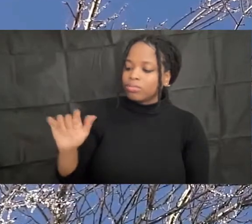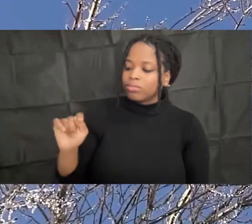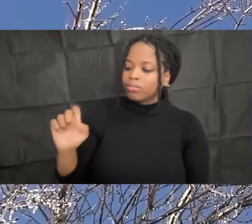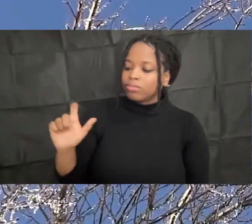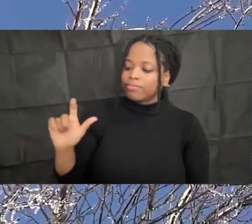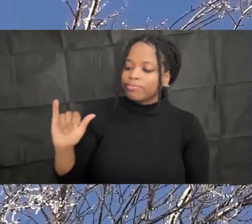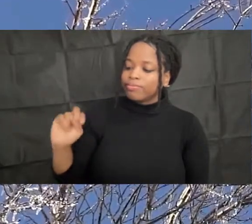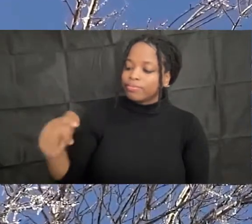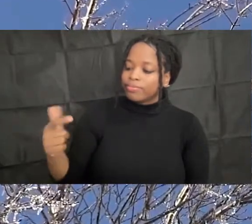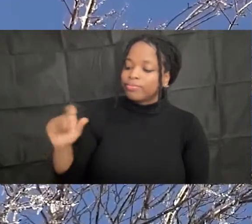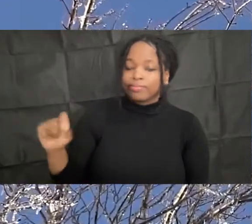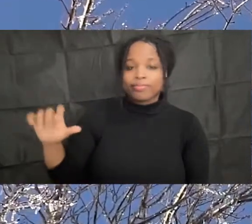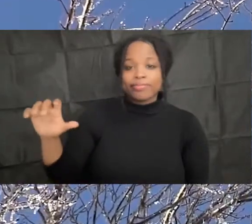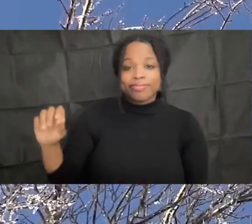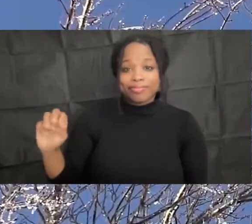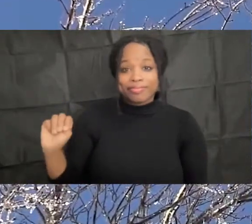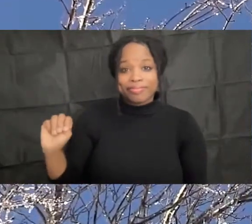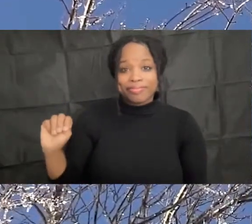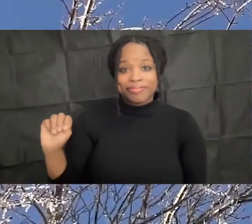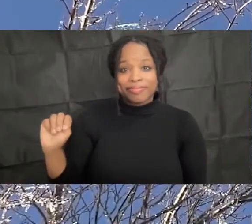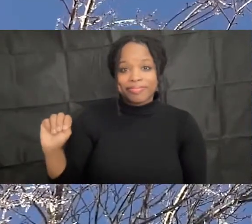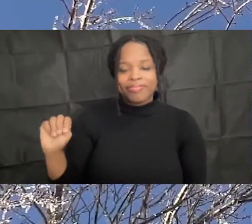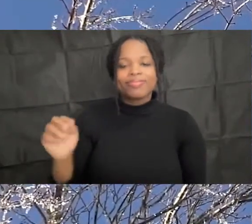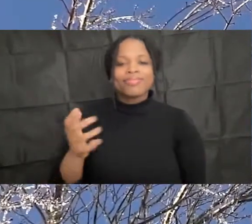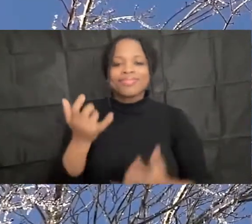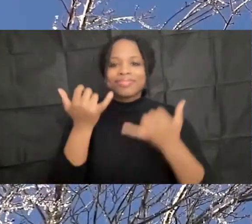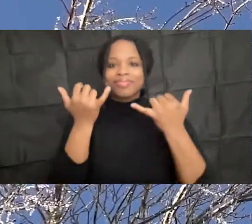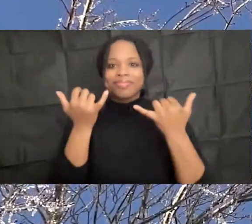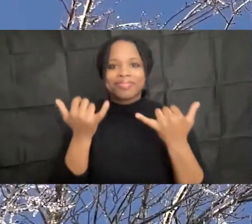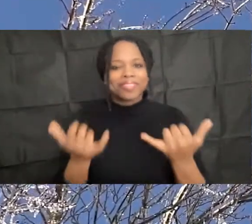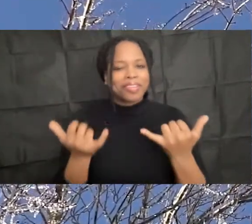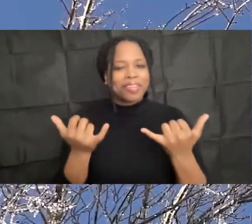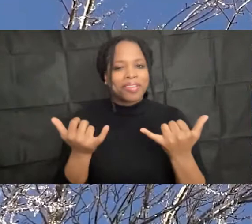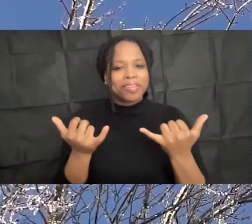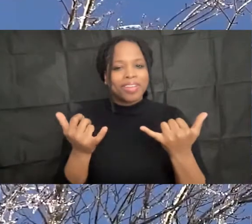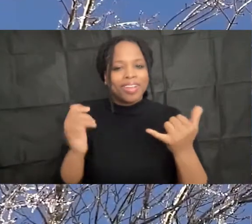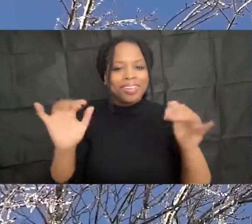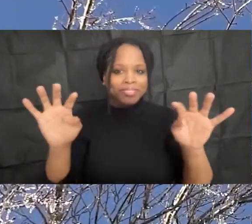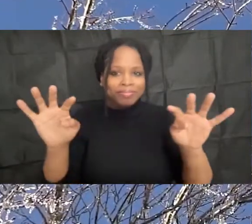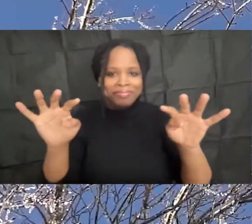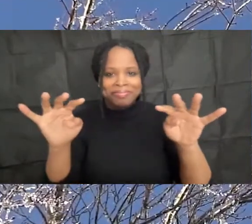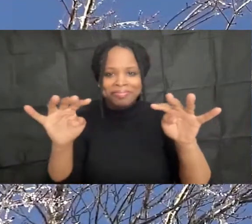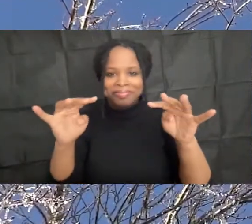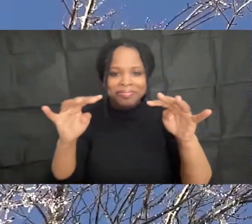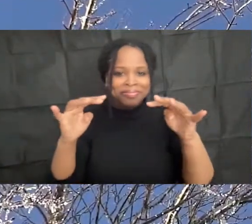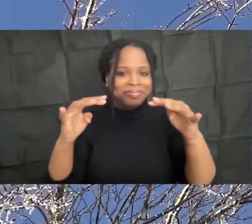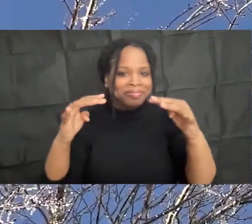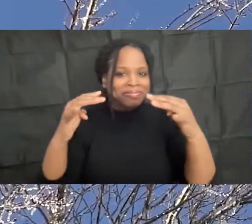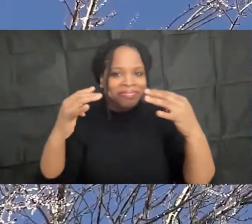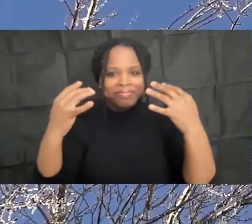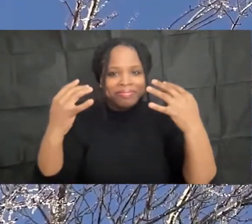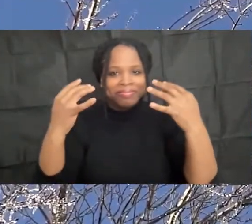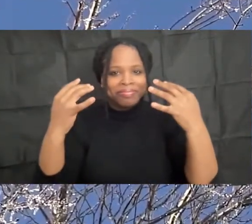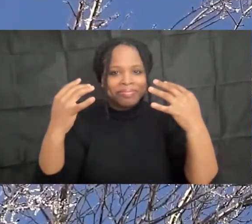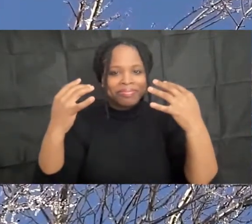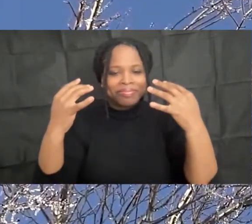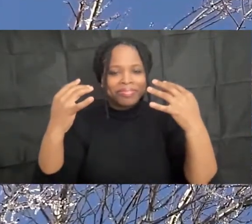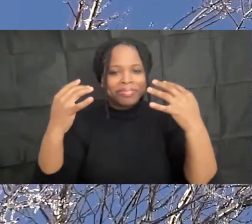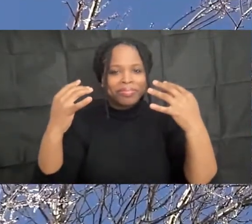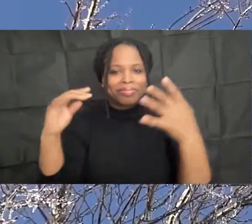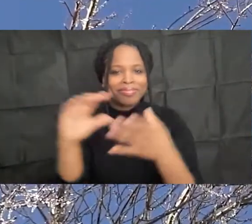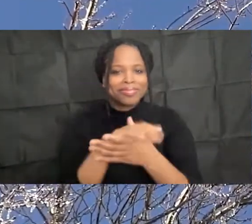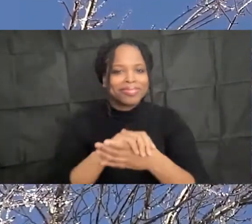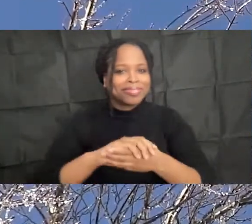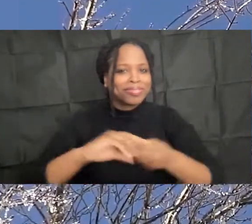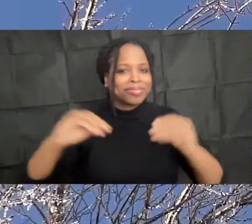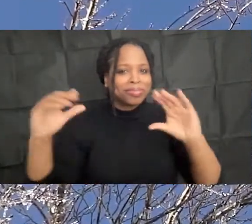www.danvillestorytelling.com. And now, lend us your ears for its